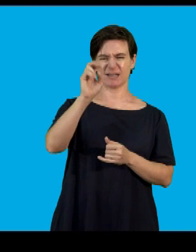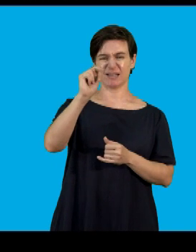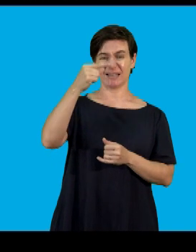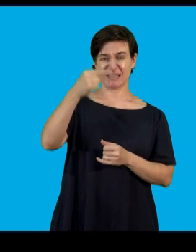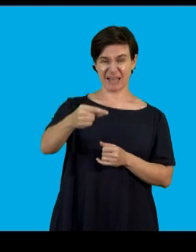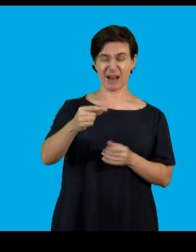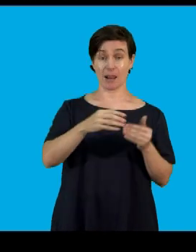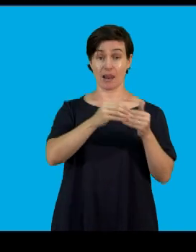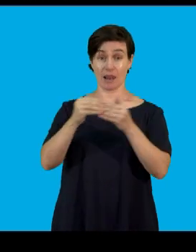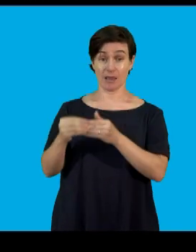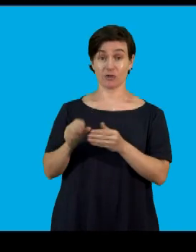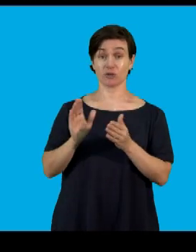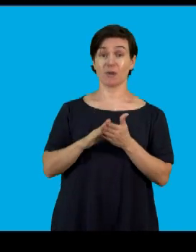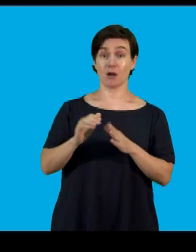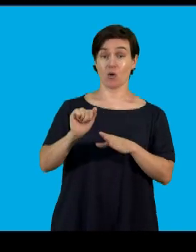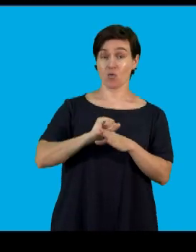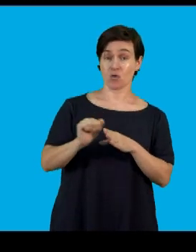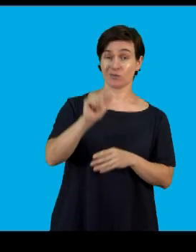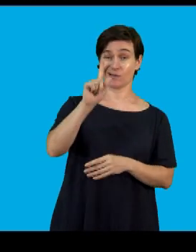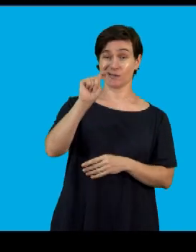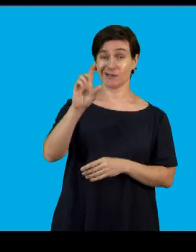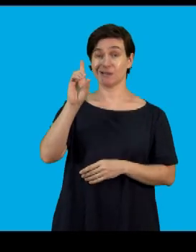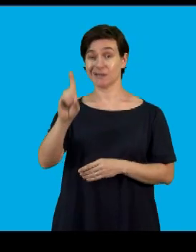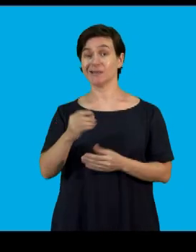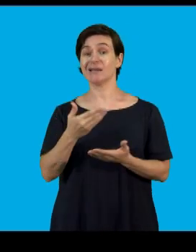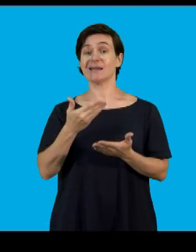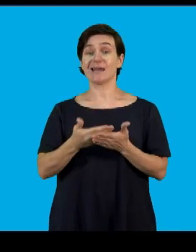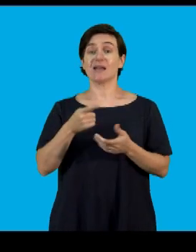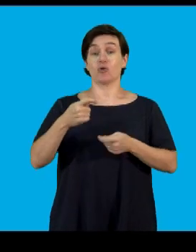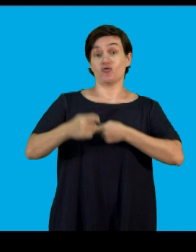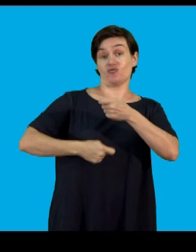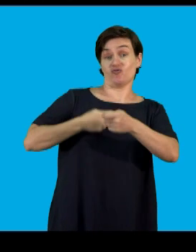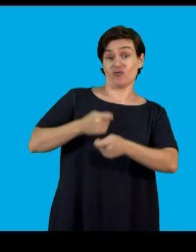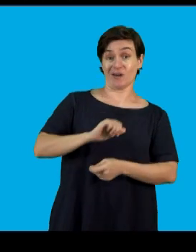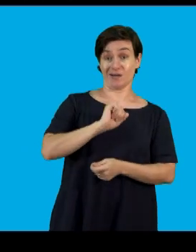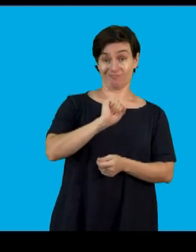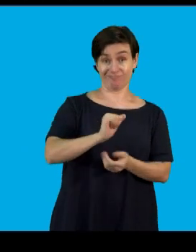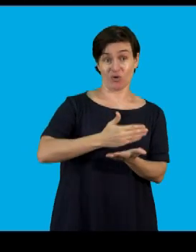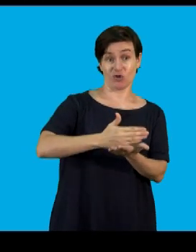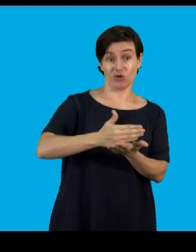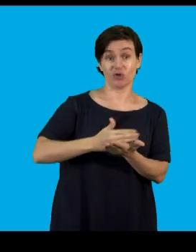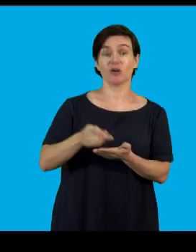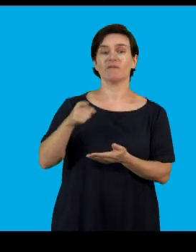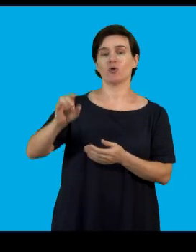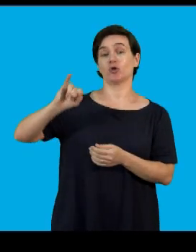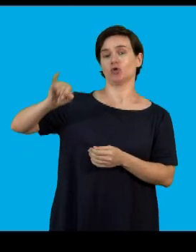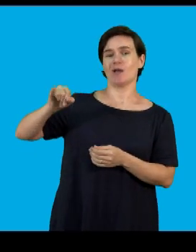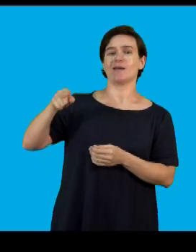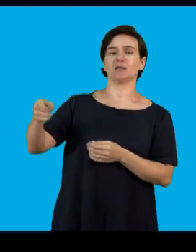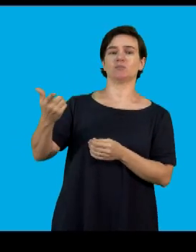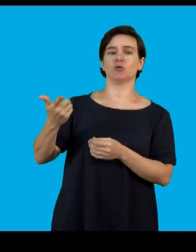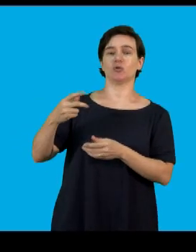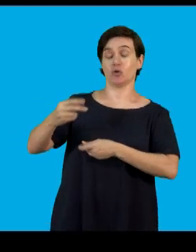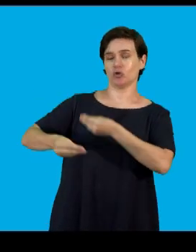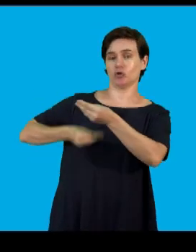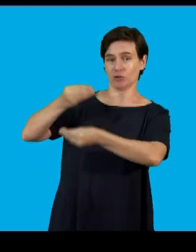trade its shares on the Johannesburg Securities Stock Exchange. Right, so the giveaway was the name of the business. So this